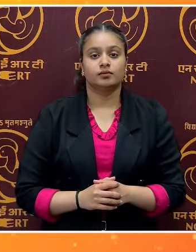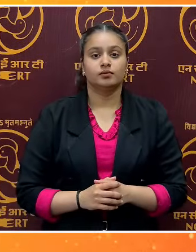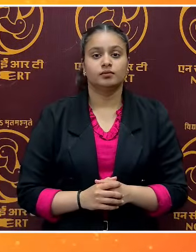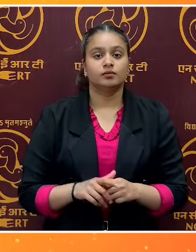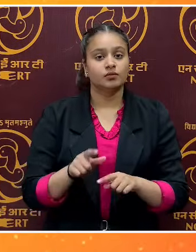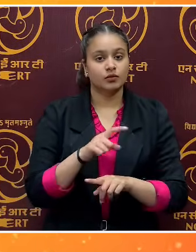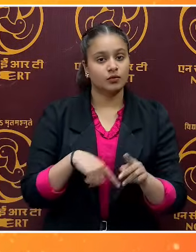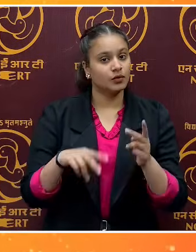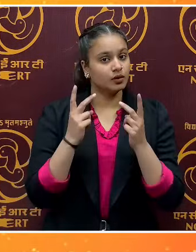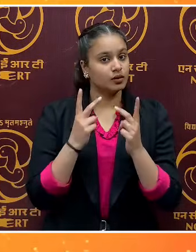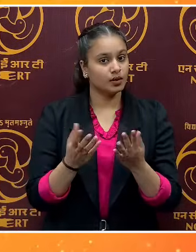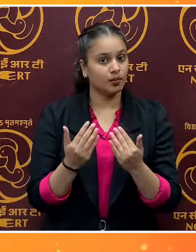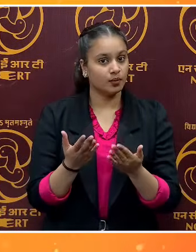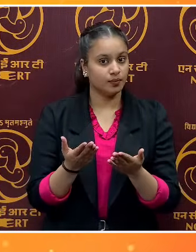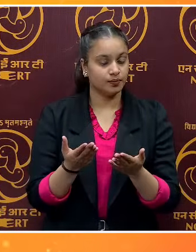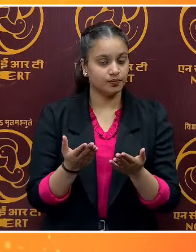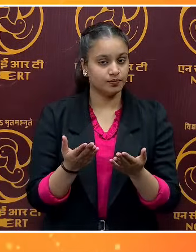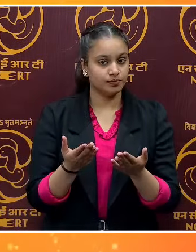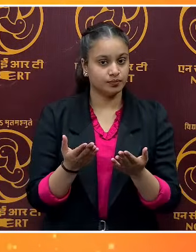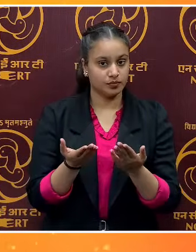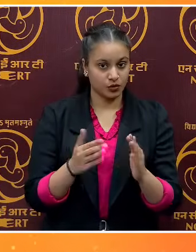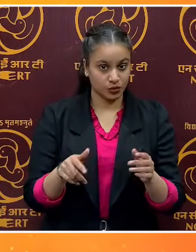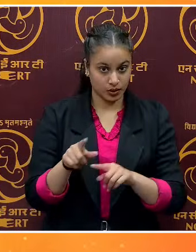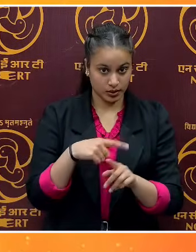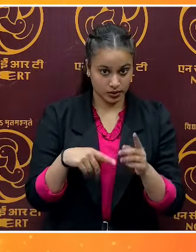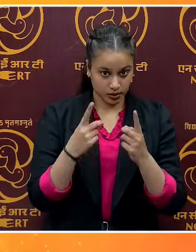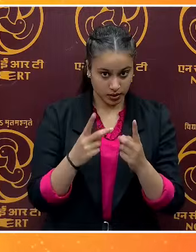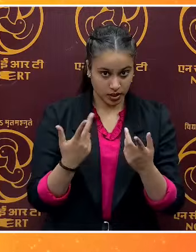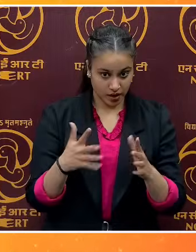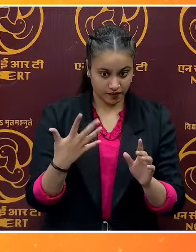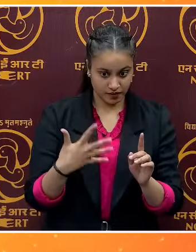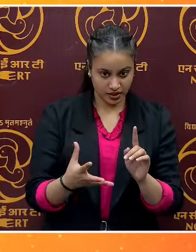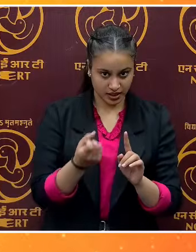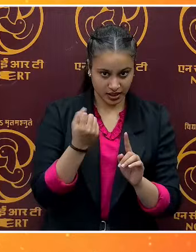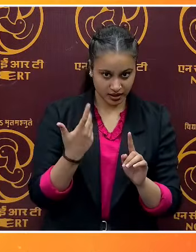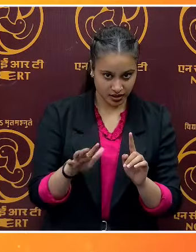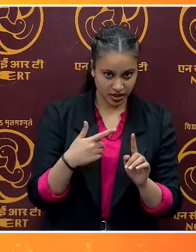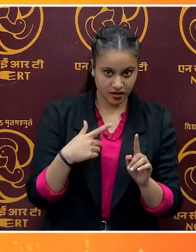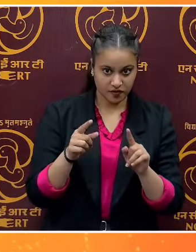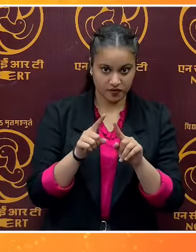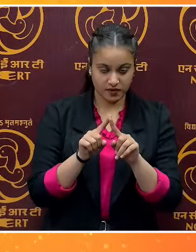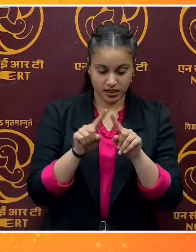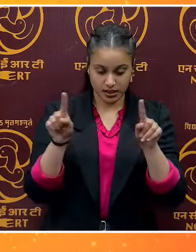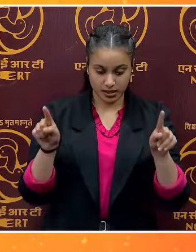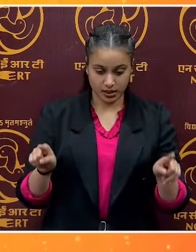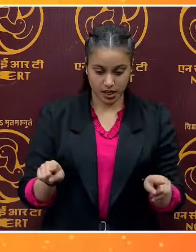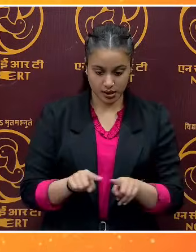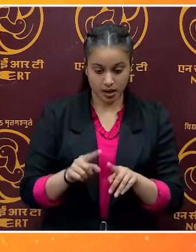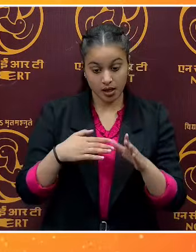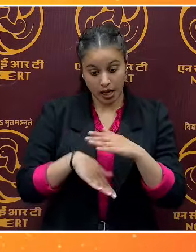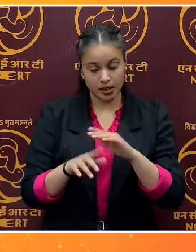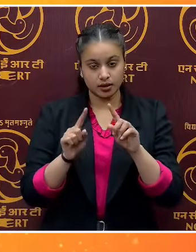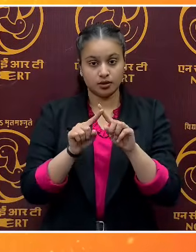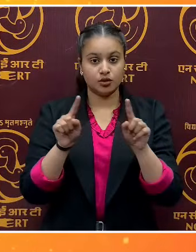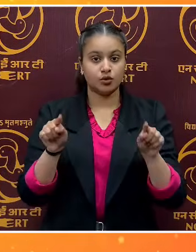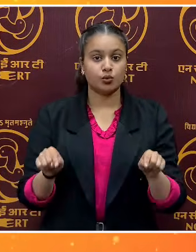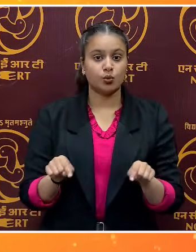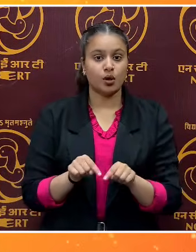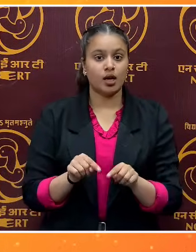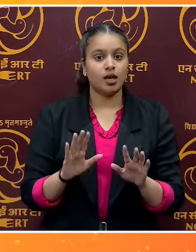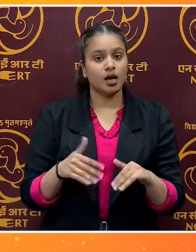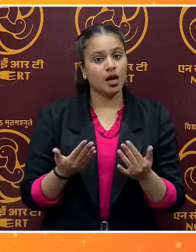you can see children that I have a square inside the rectangle,